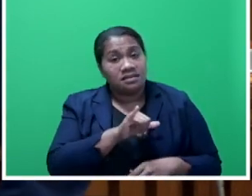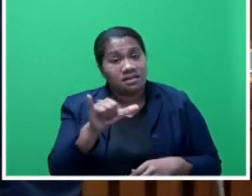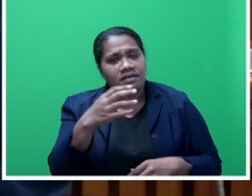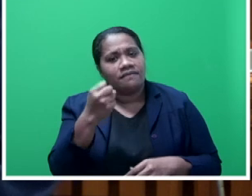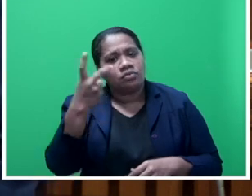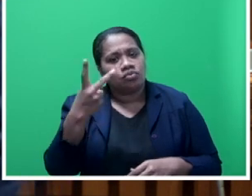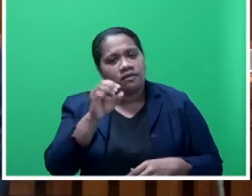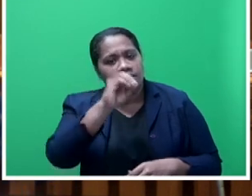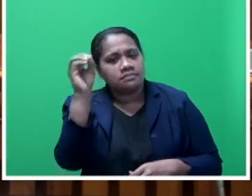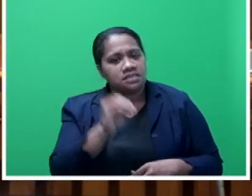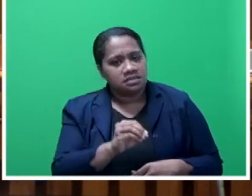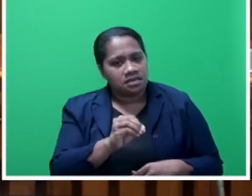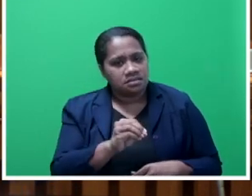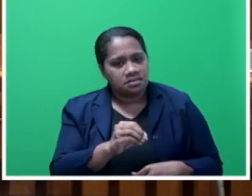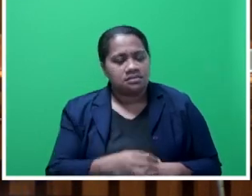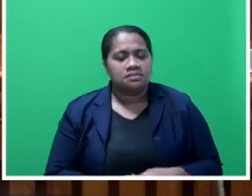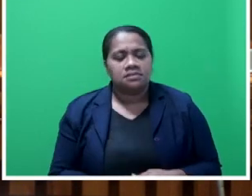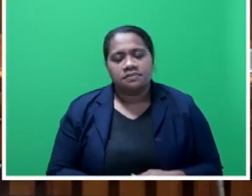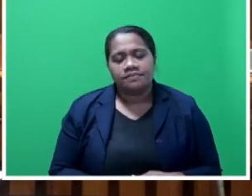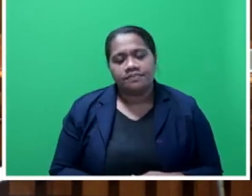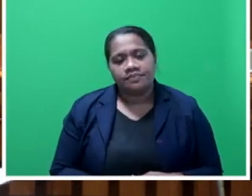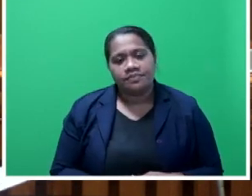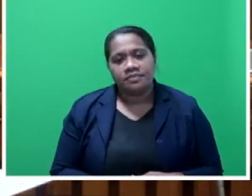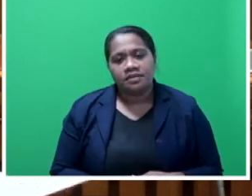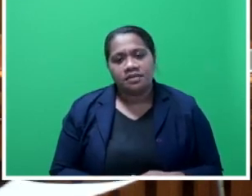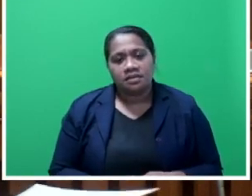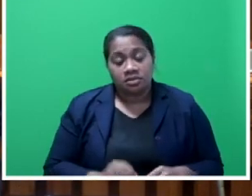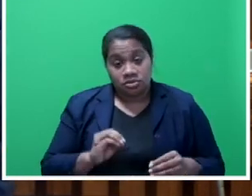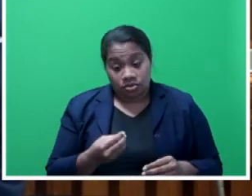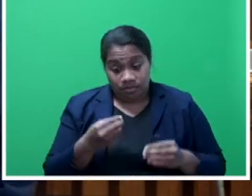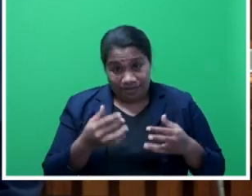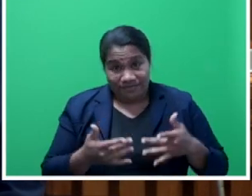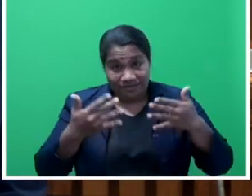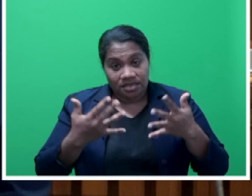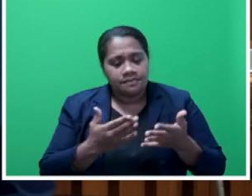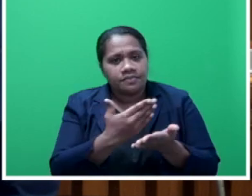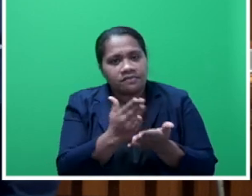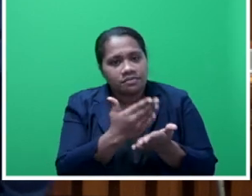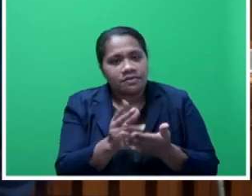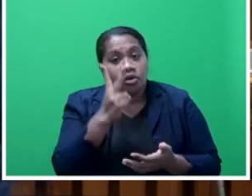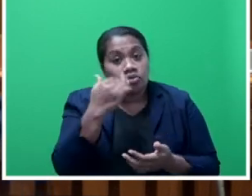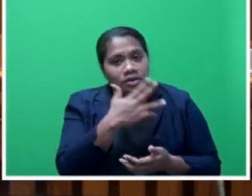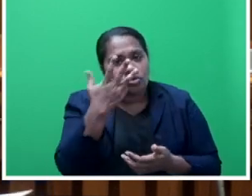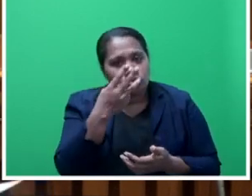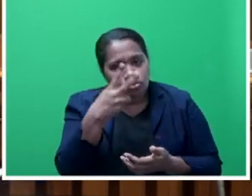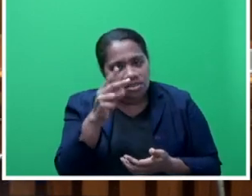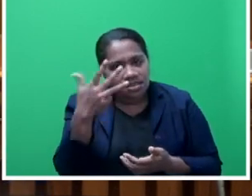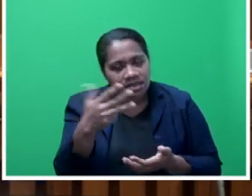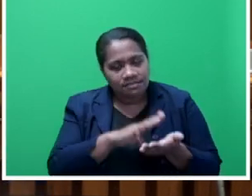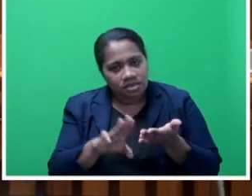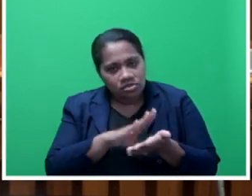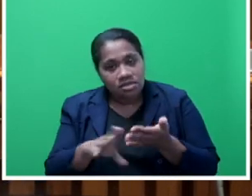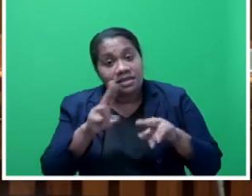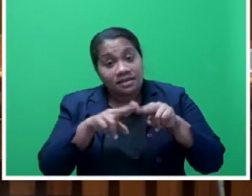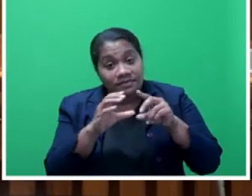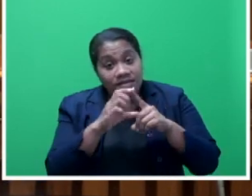12%. In nominal terms, let me give you the nominal figures. FNPF, $229 million.